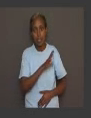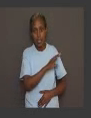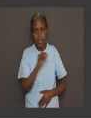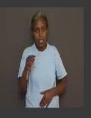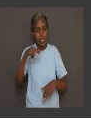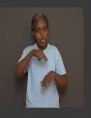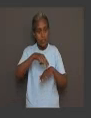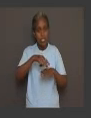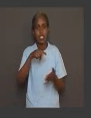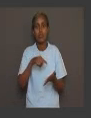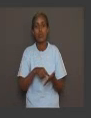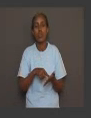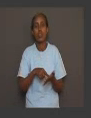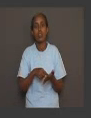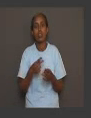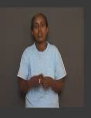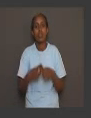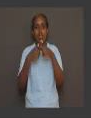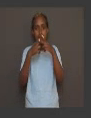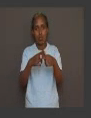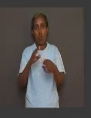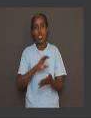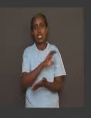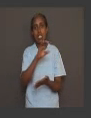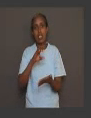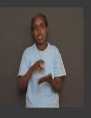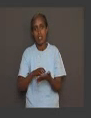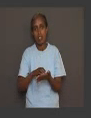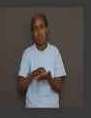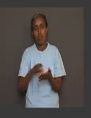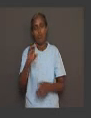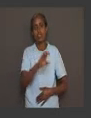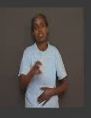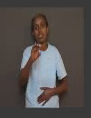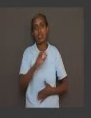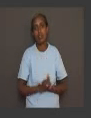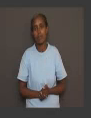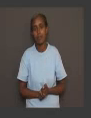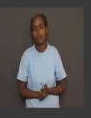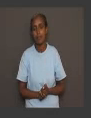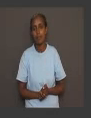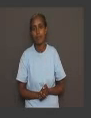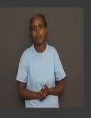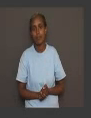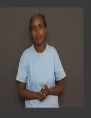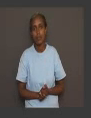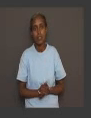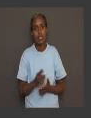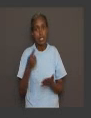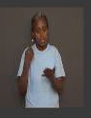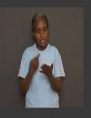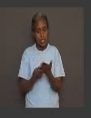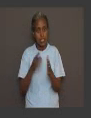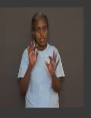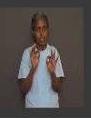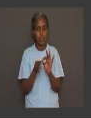fixed point is called the center of the circle. From this